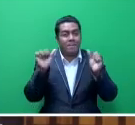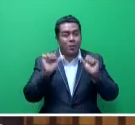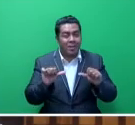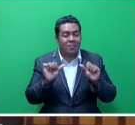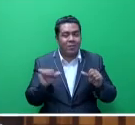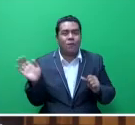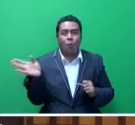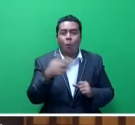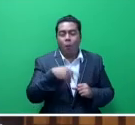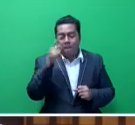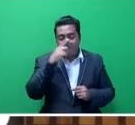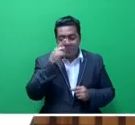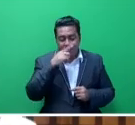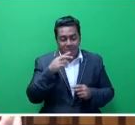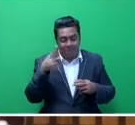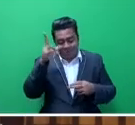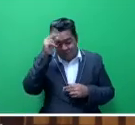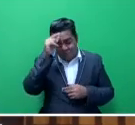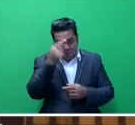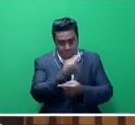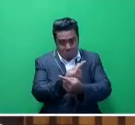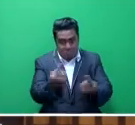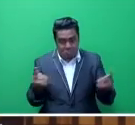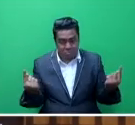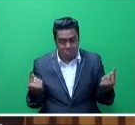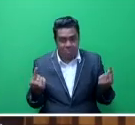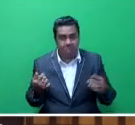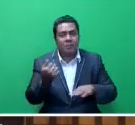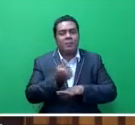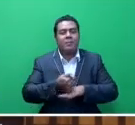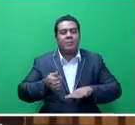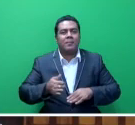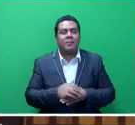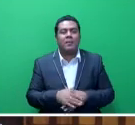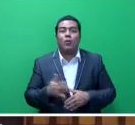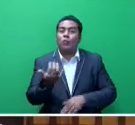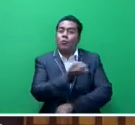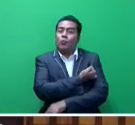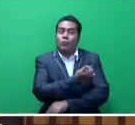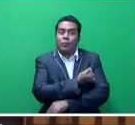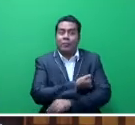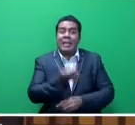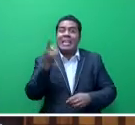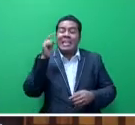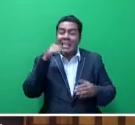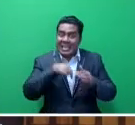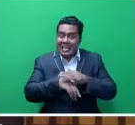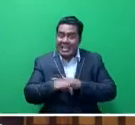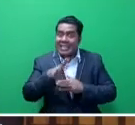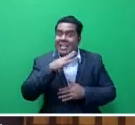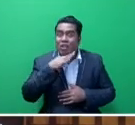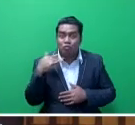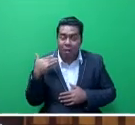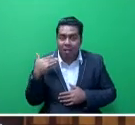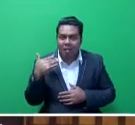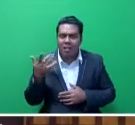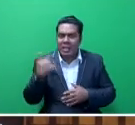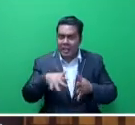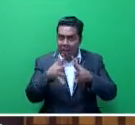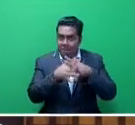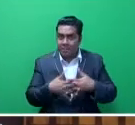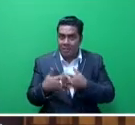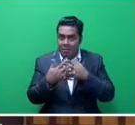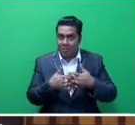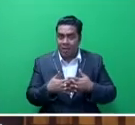eligible Fijian through vaccines. Mr. Speaker, sir, in Israel, in the United States of America, in